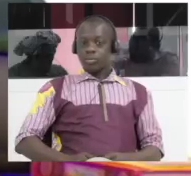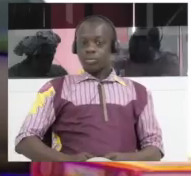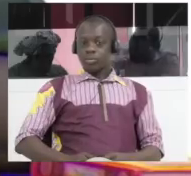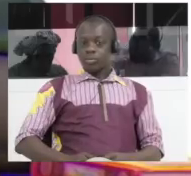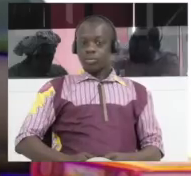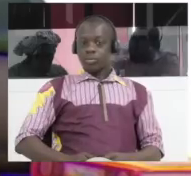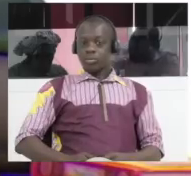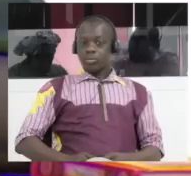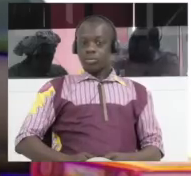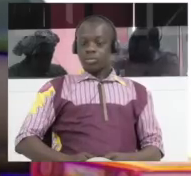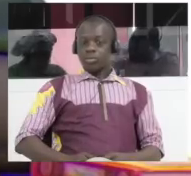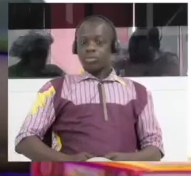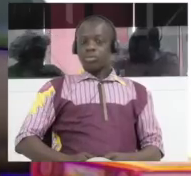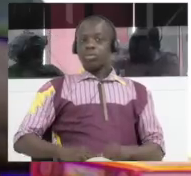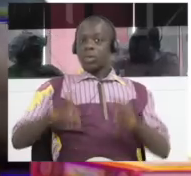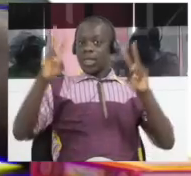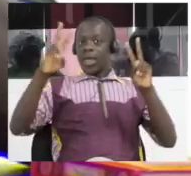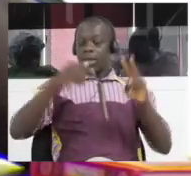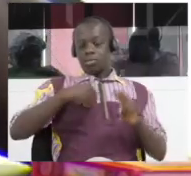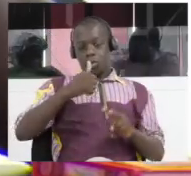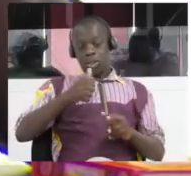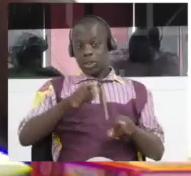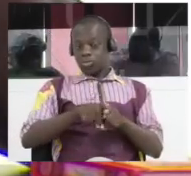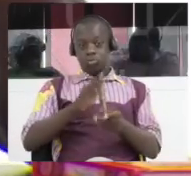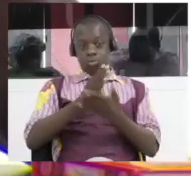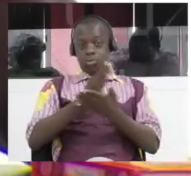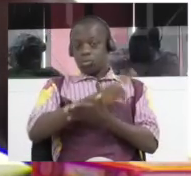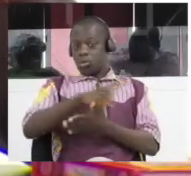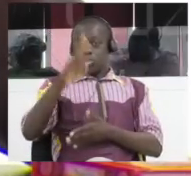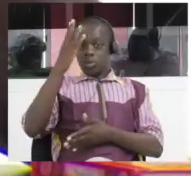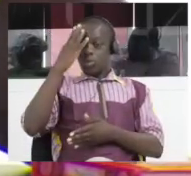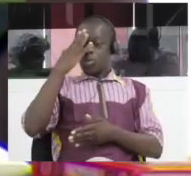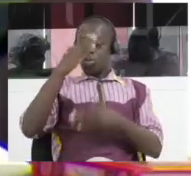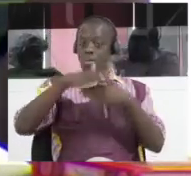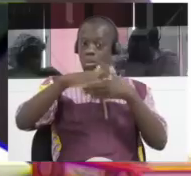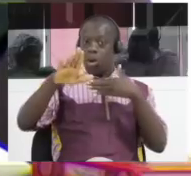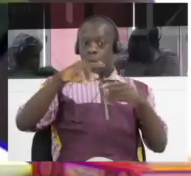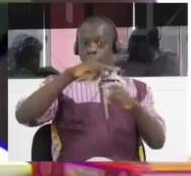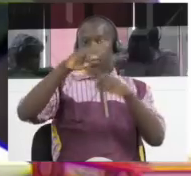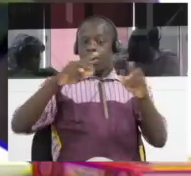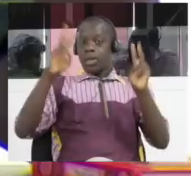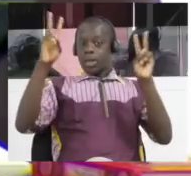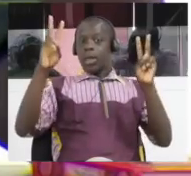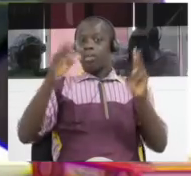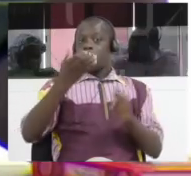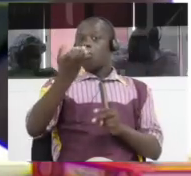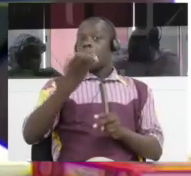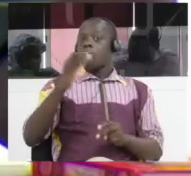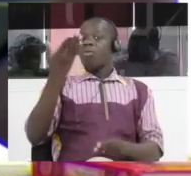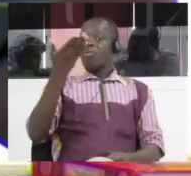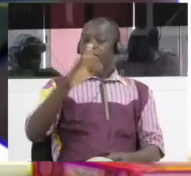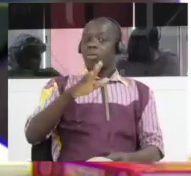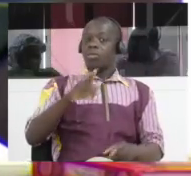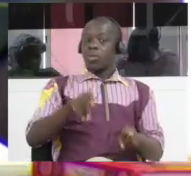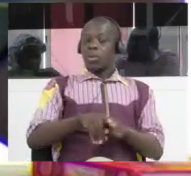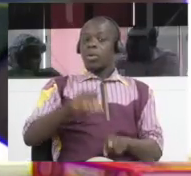For Yaya Jame, quite honest, I didn't know much about him because he was coming from the